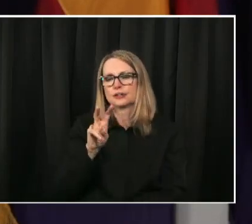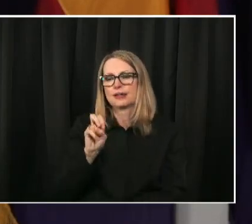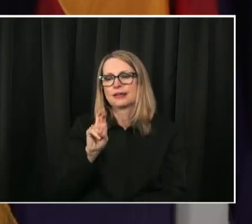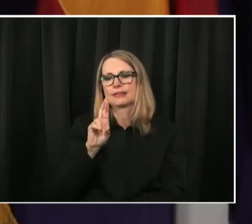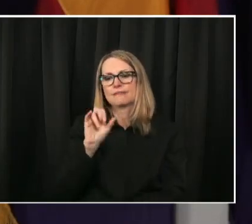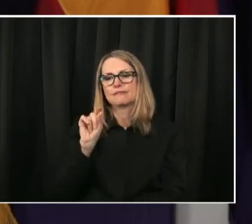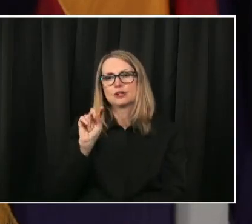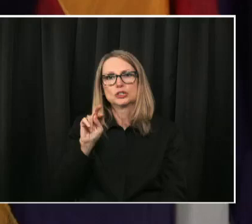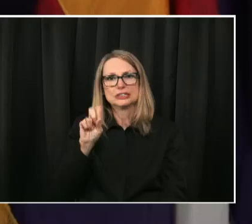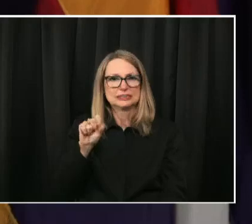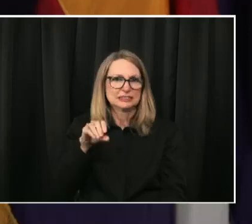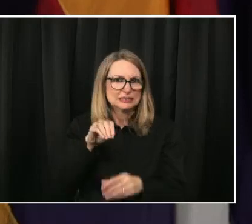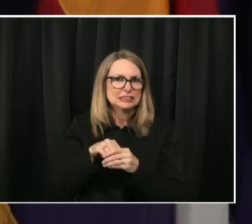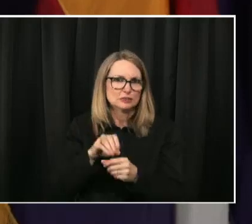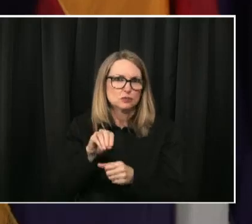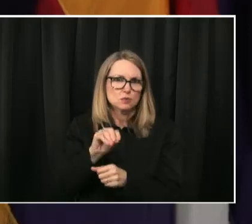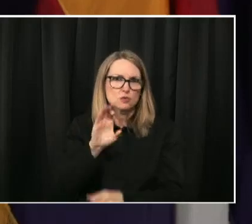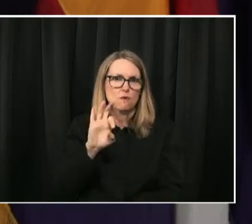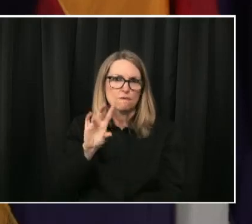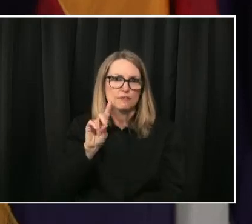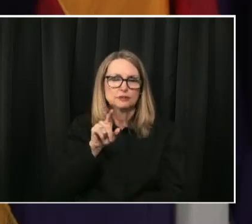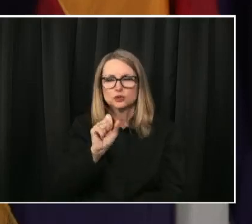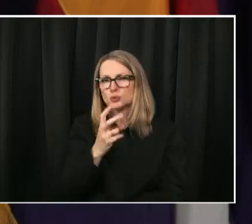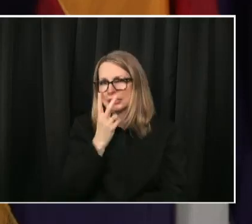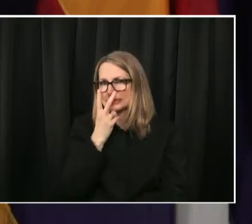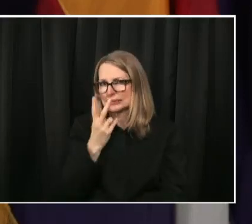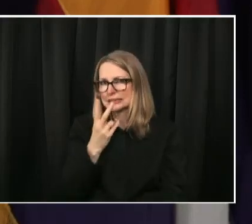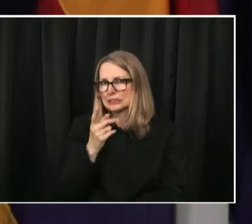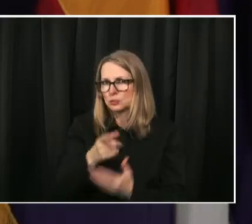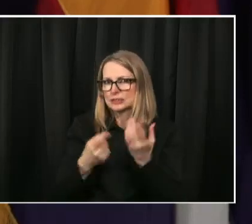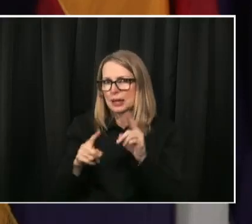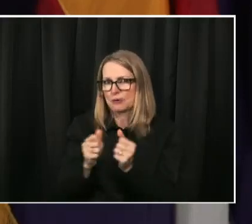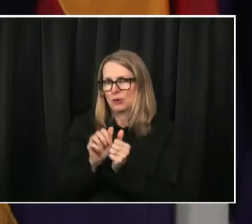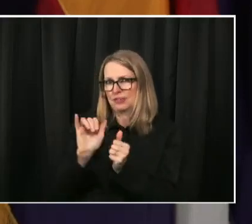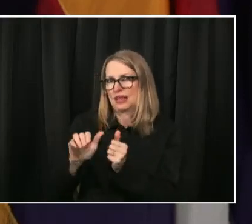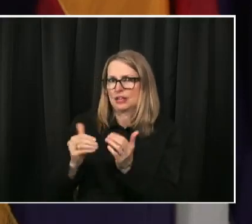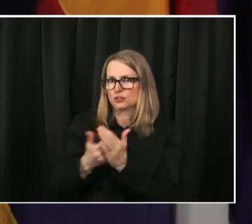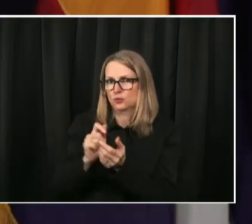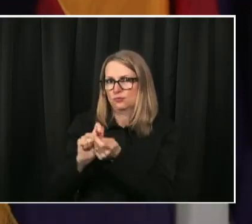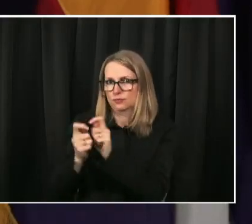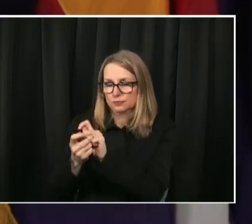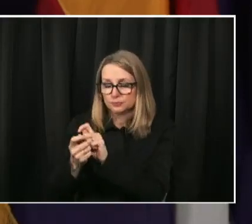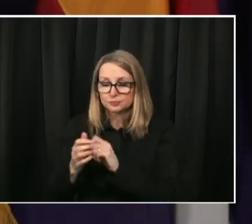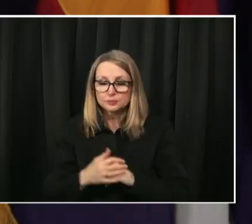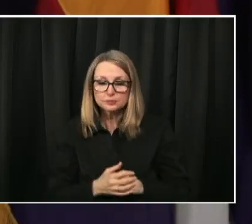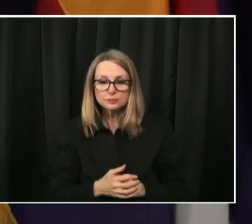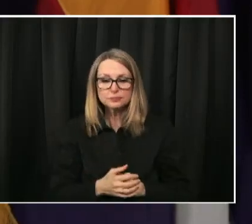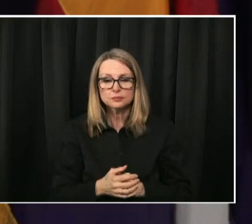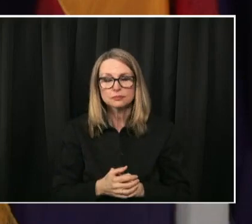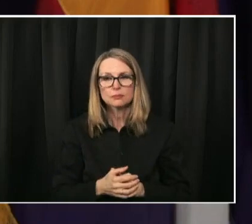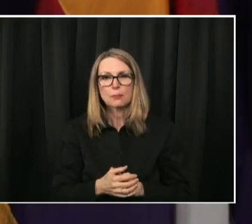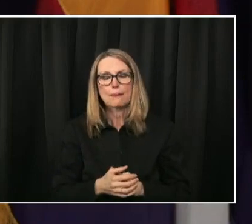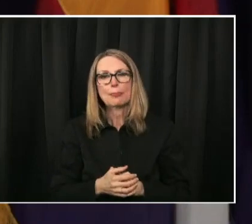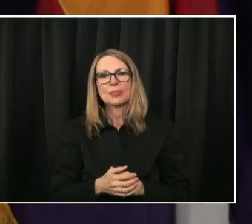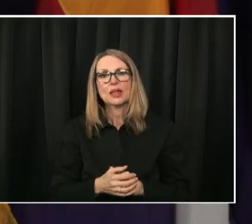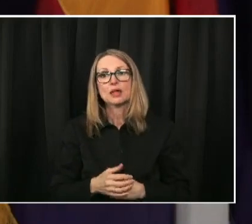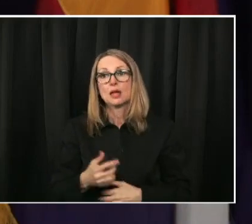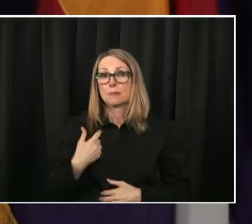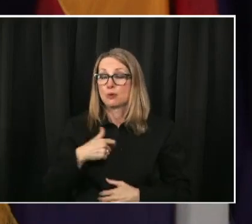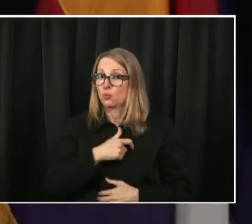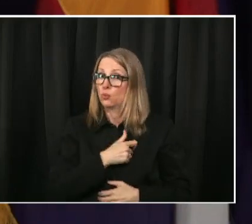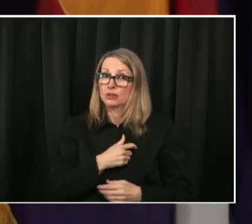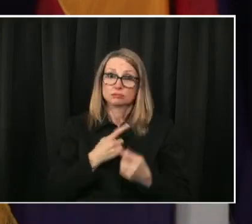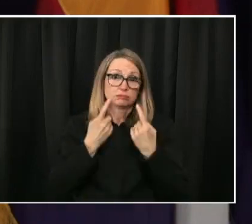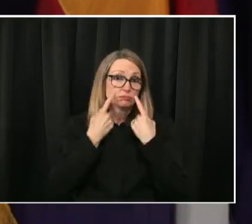see the information we have. We have made, as you know, tremendous progress on vaccinating the most vulnerable, those 70 and